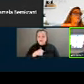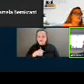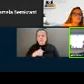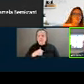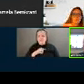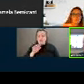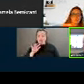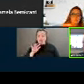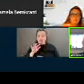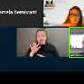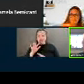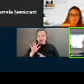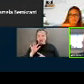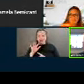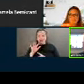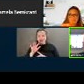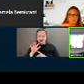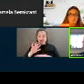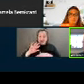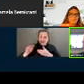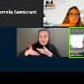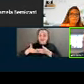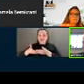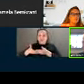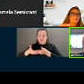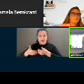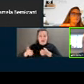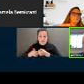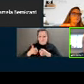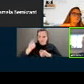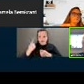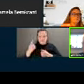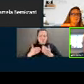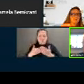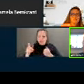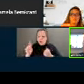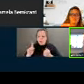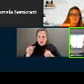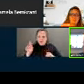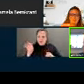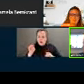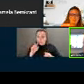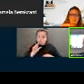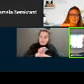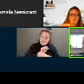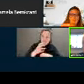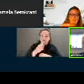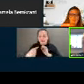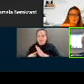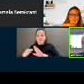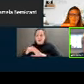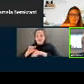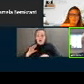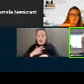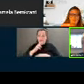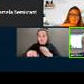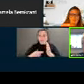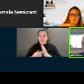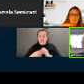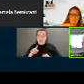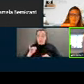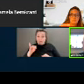people in the process, regardless of where they are, figuratively and literally. And our role really is to wrap a blanket